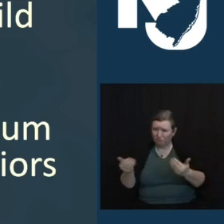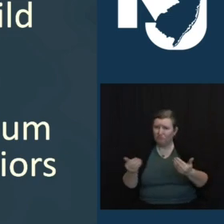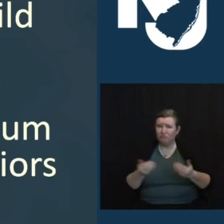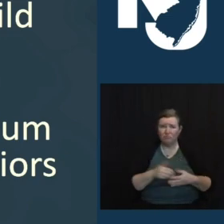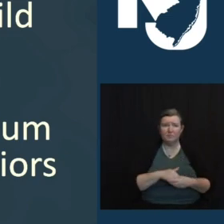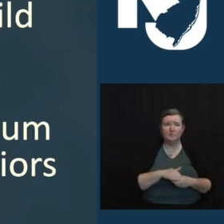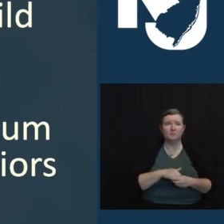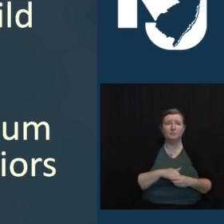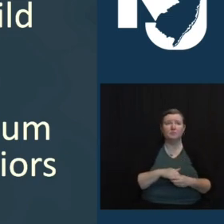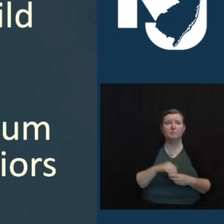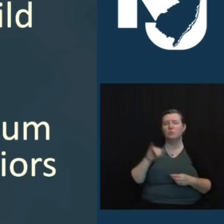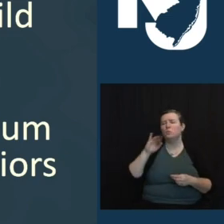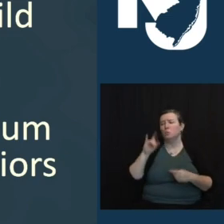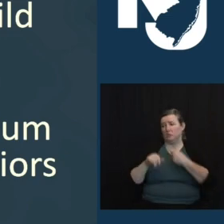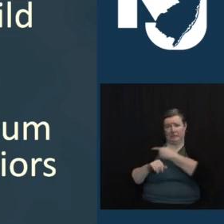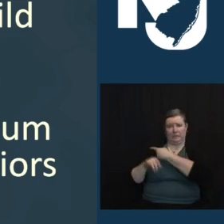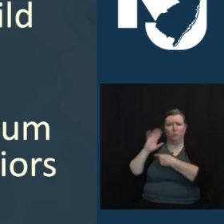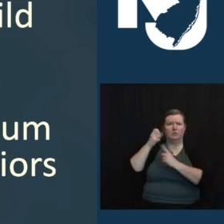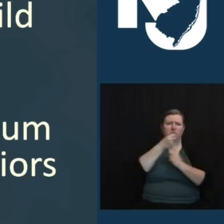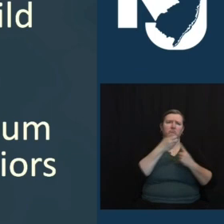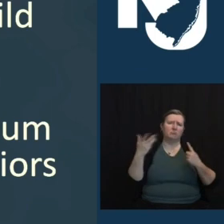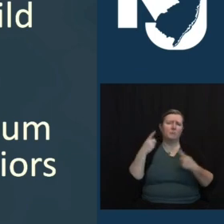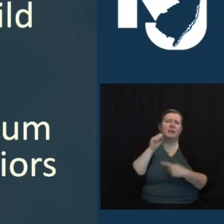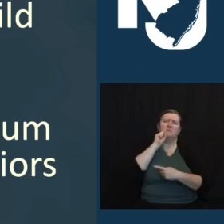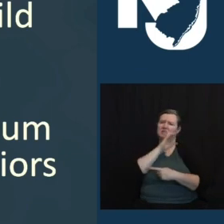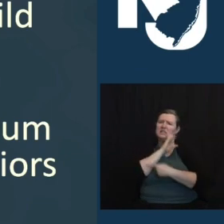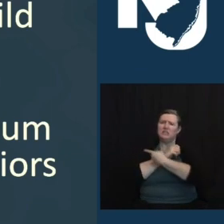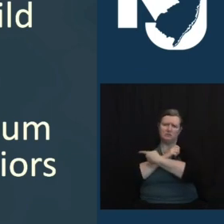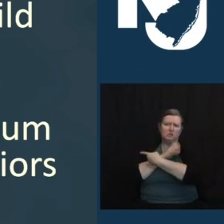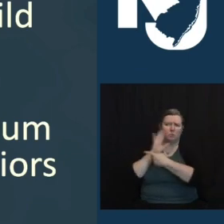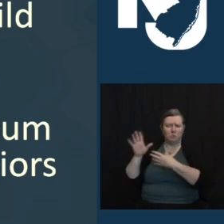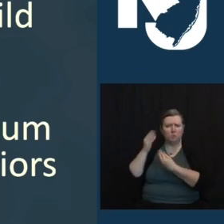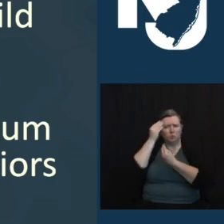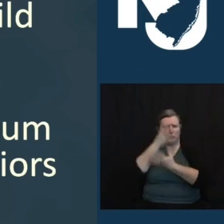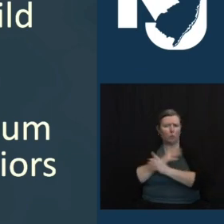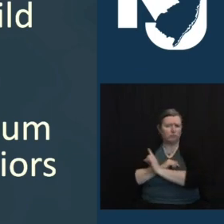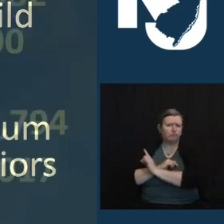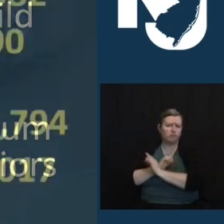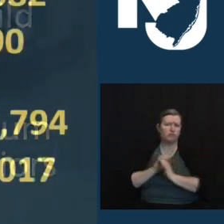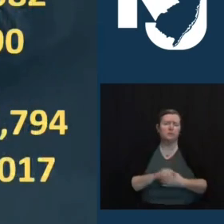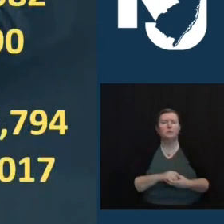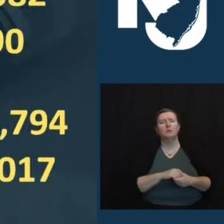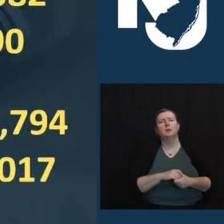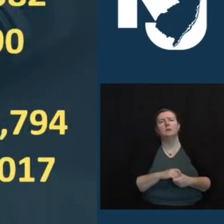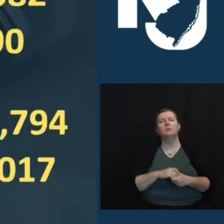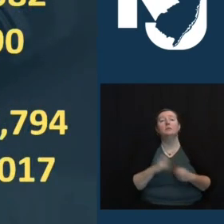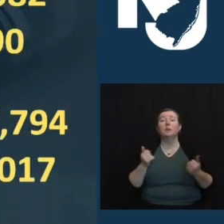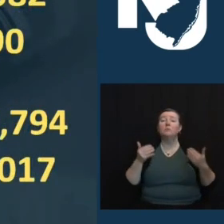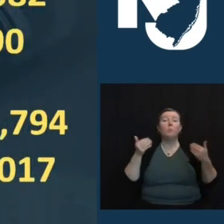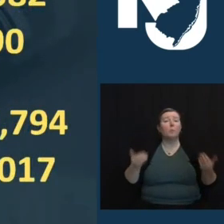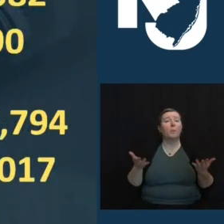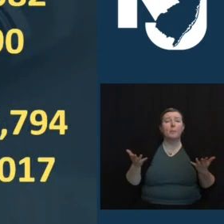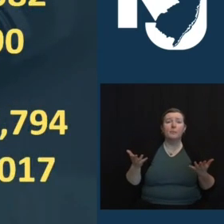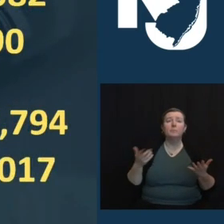up group of seniors in our state over the past few weeks. Next up today, we're reporting